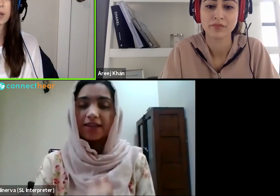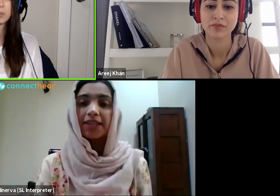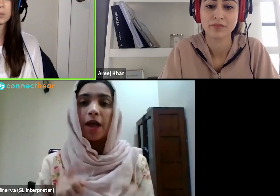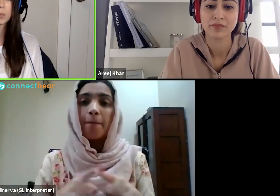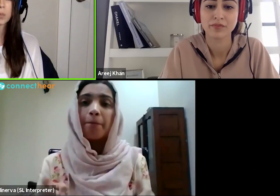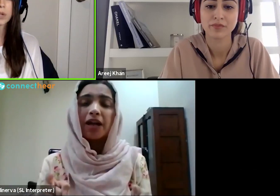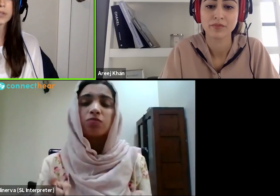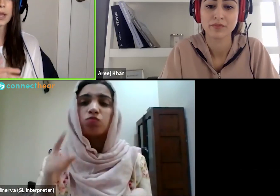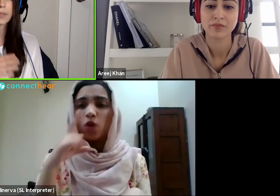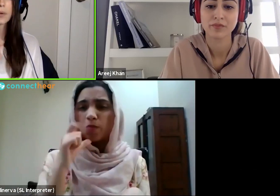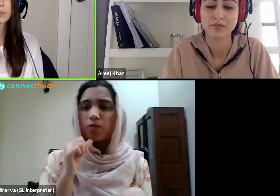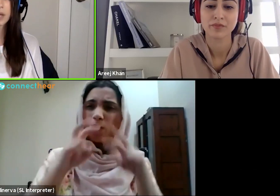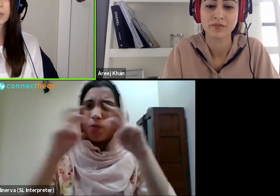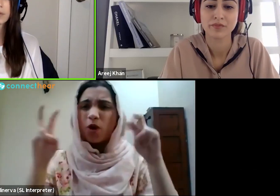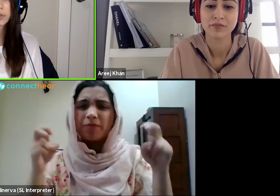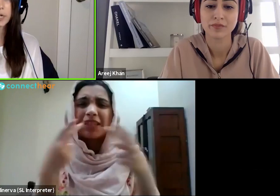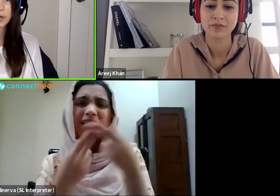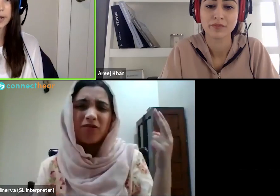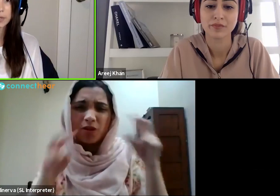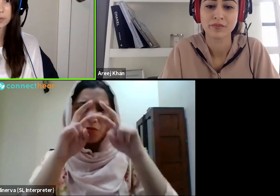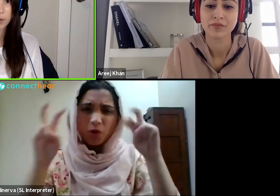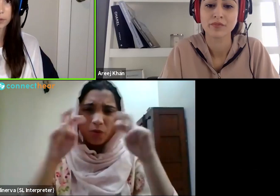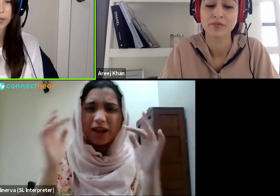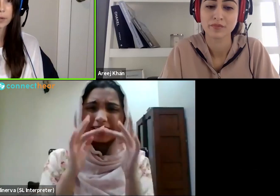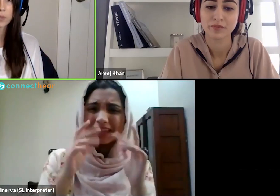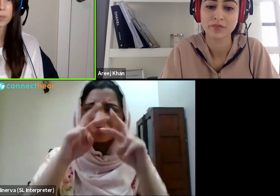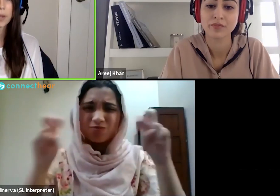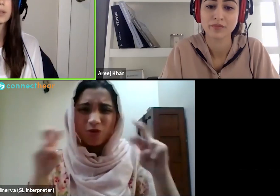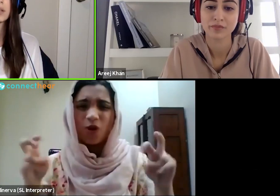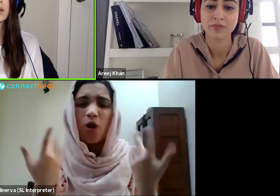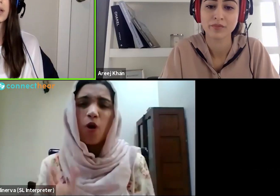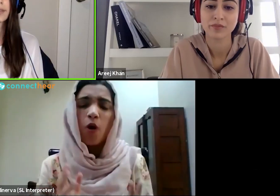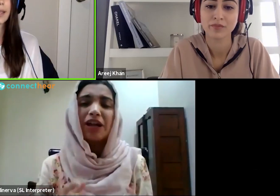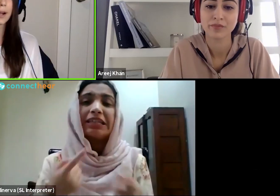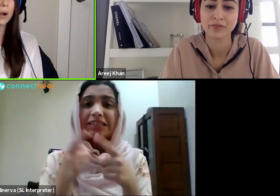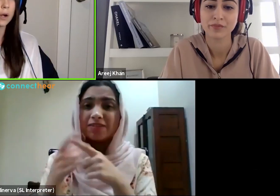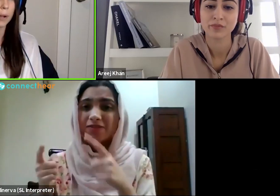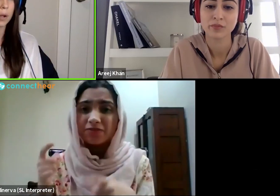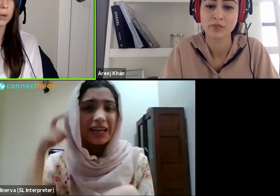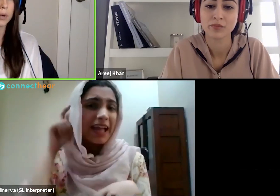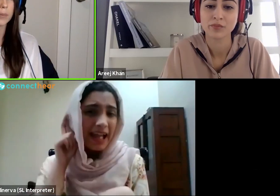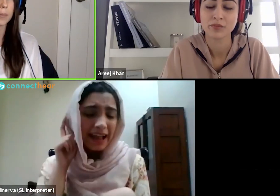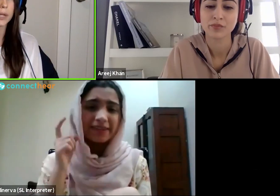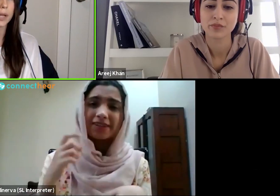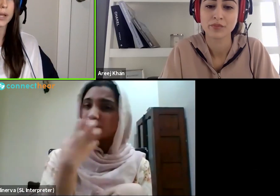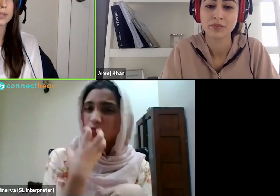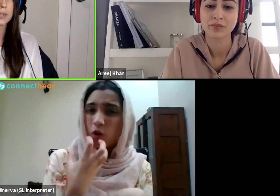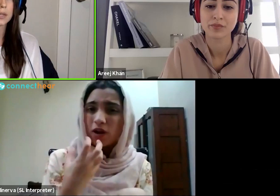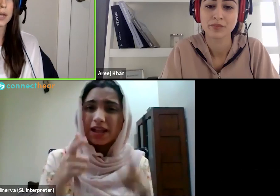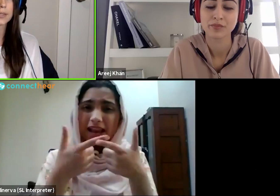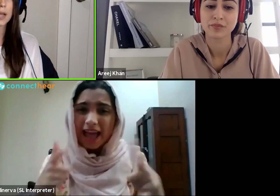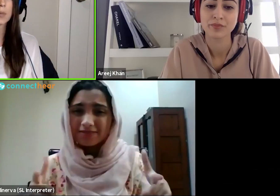and learned that there was a possibility of using hearing aids with spoken language, and they had heard about cochlear implants, but